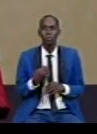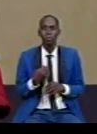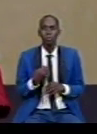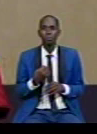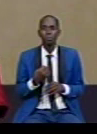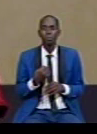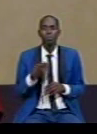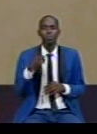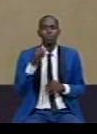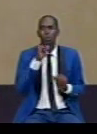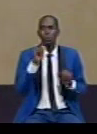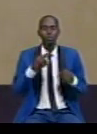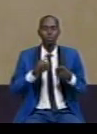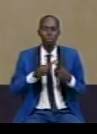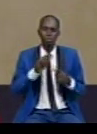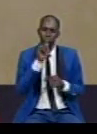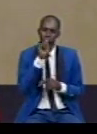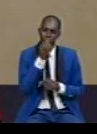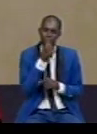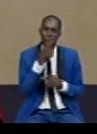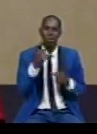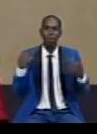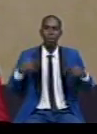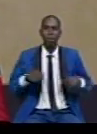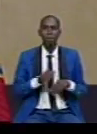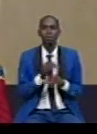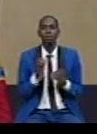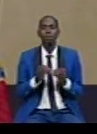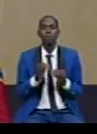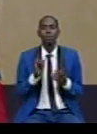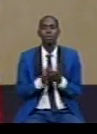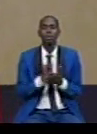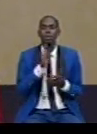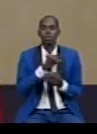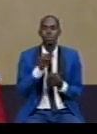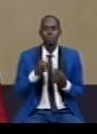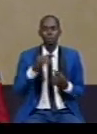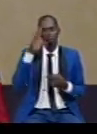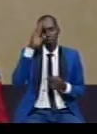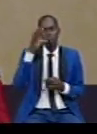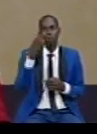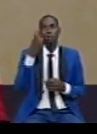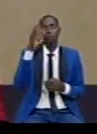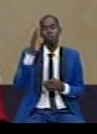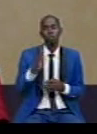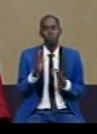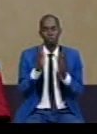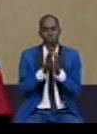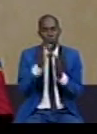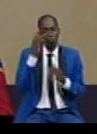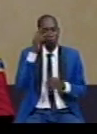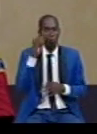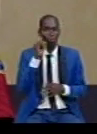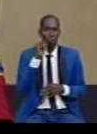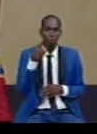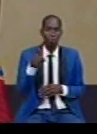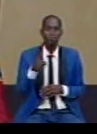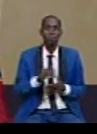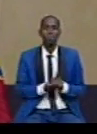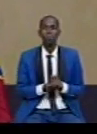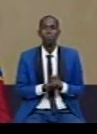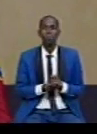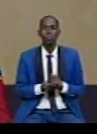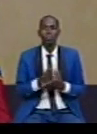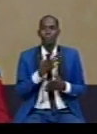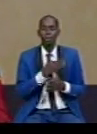I couldn't bear the pain anymore. That is when our pastor prayed for me, Pastor Andrew. And immediately